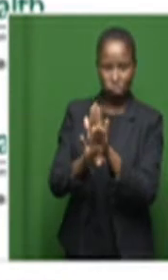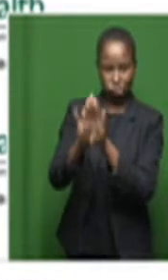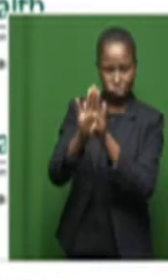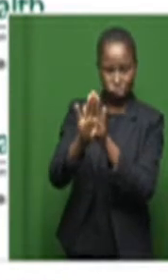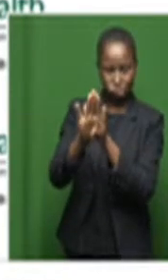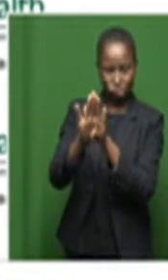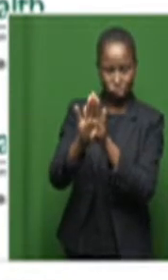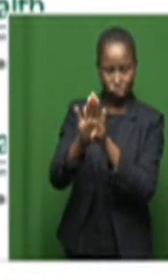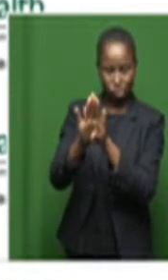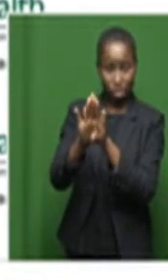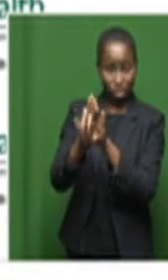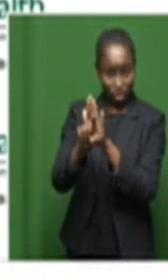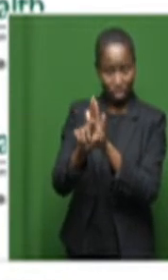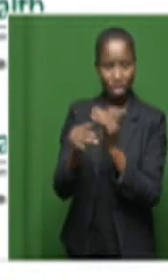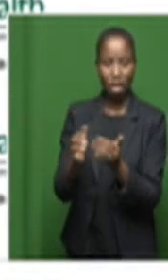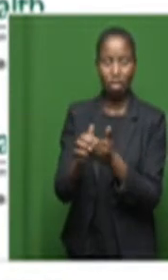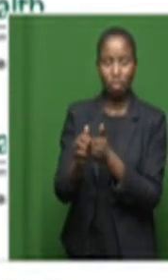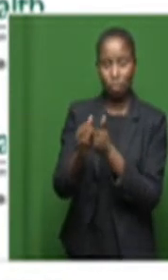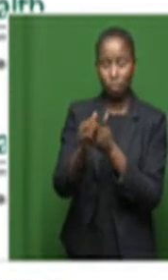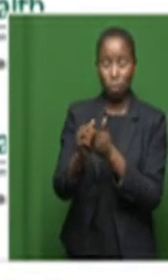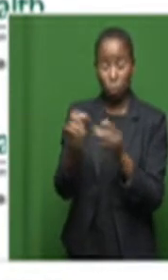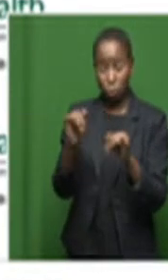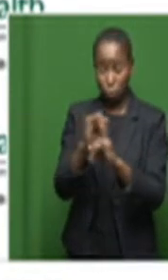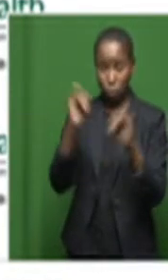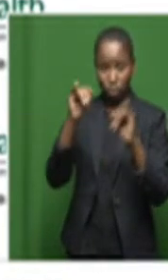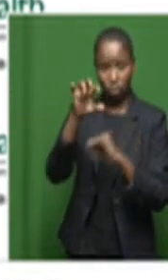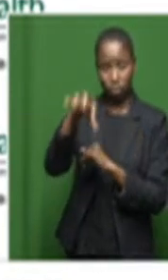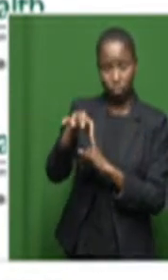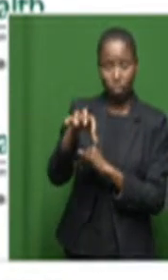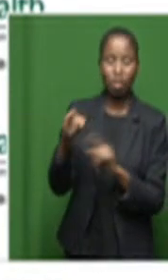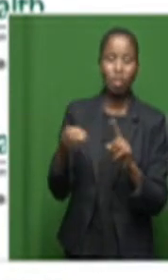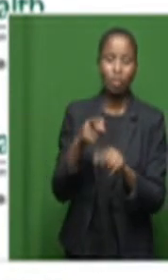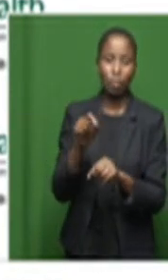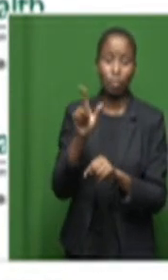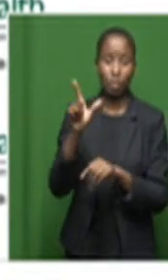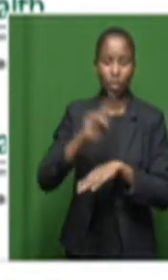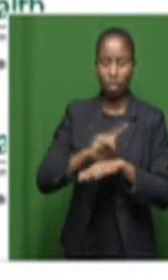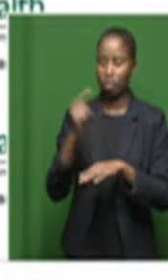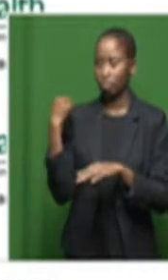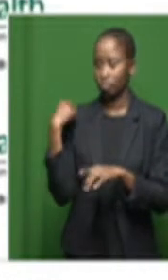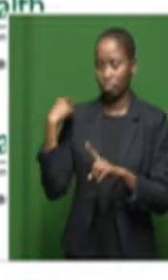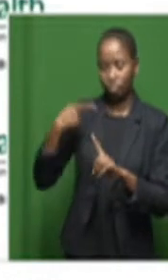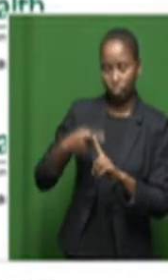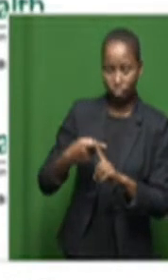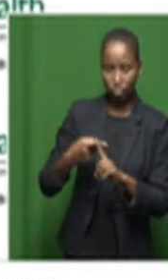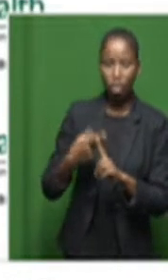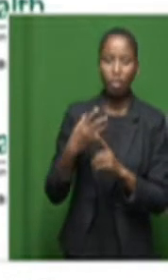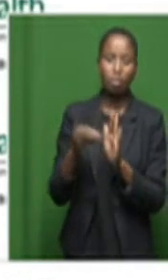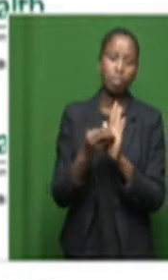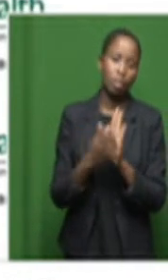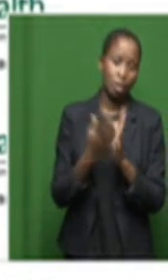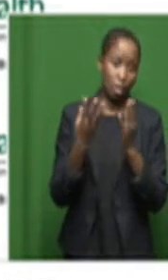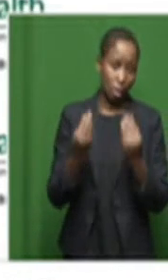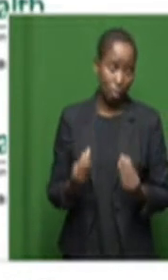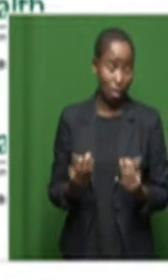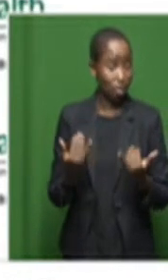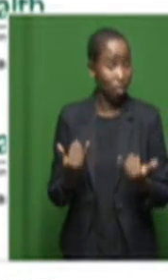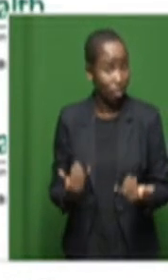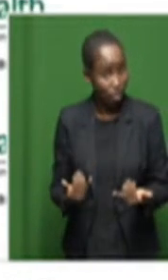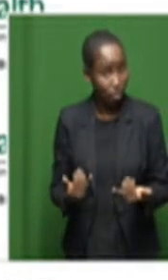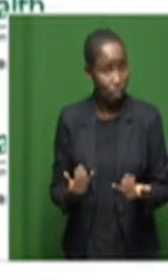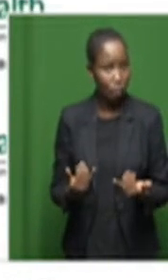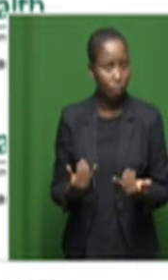the current leader over the last 7 days. As we reported rising numbers even last week, it has now been